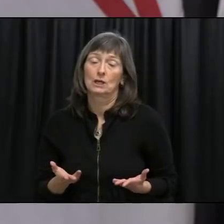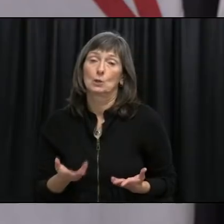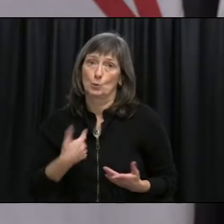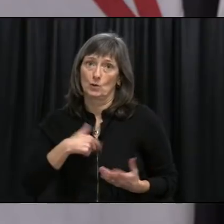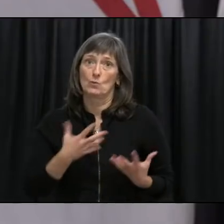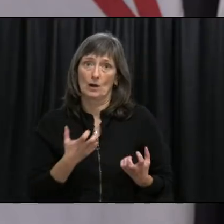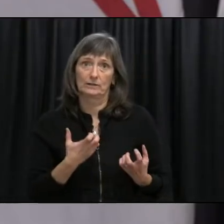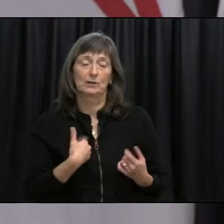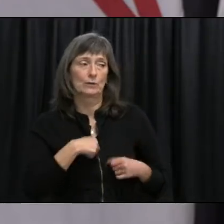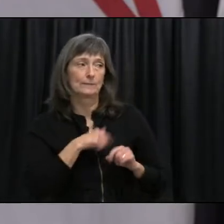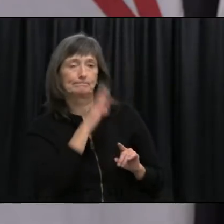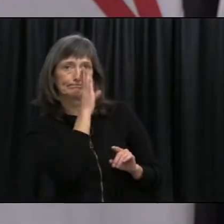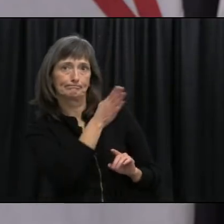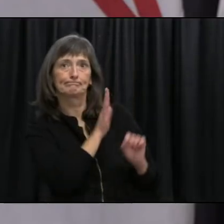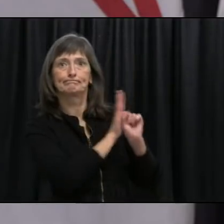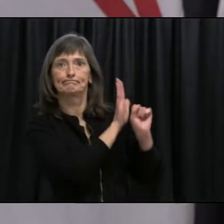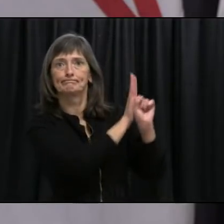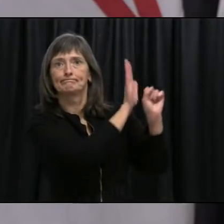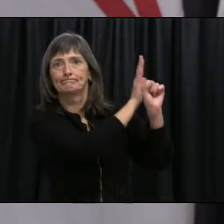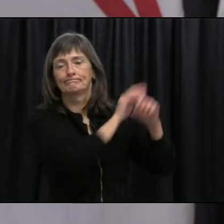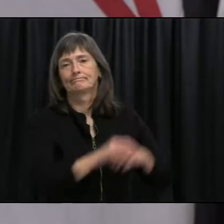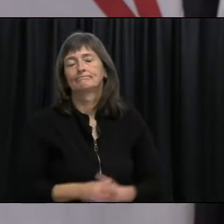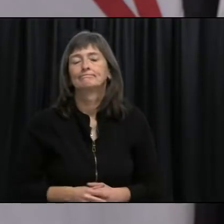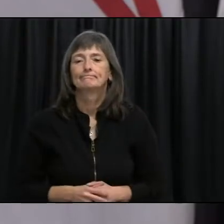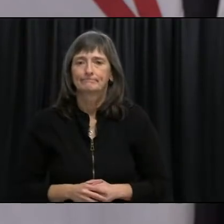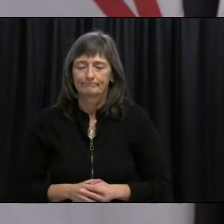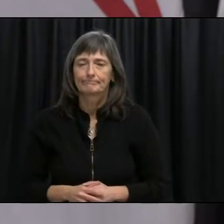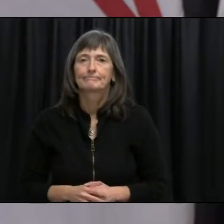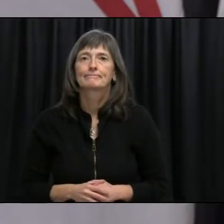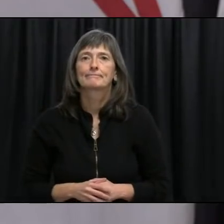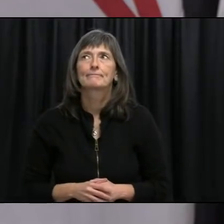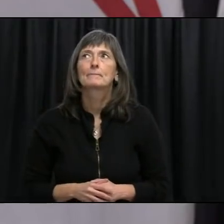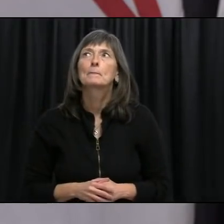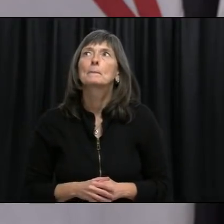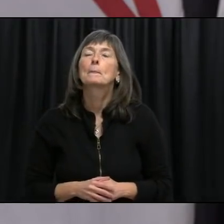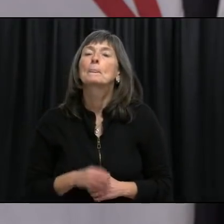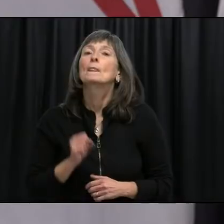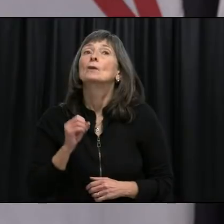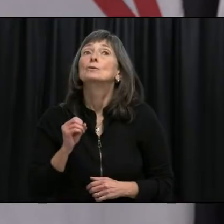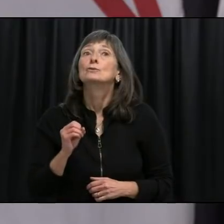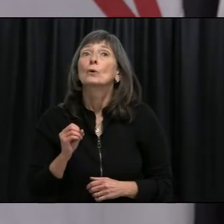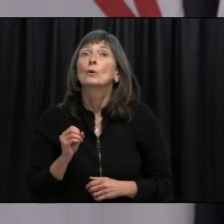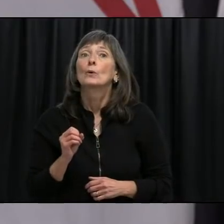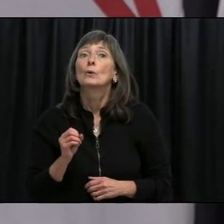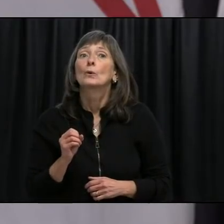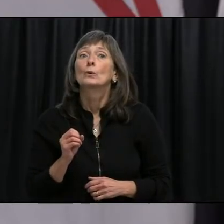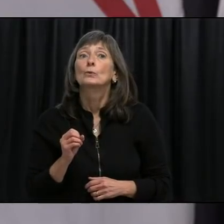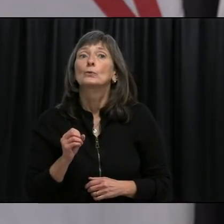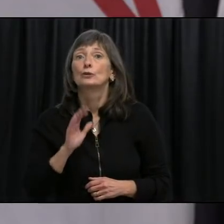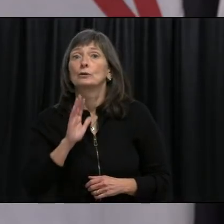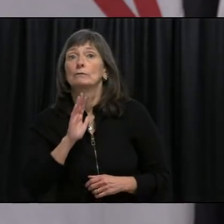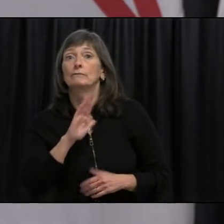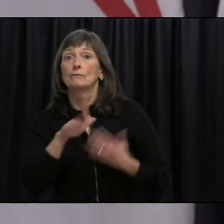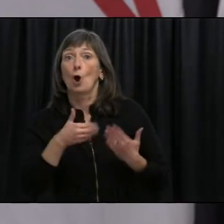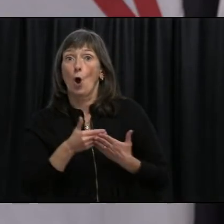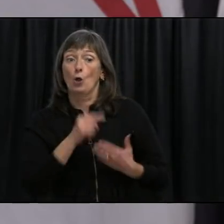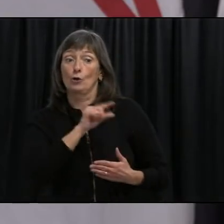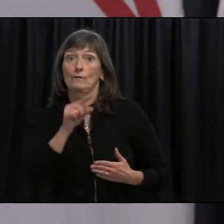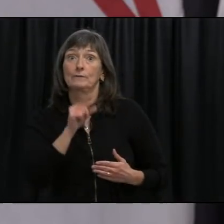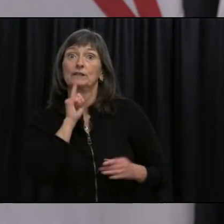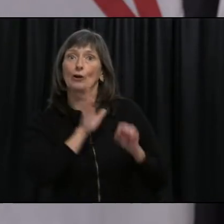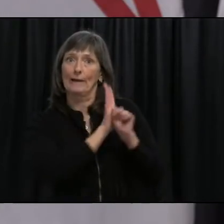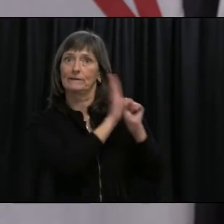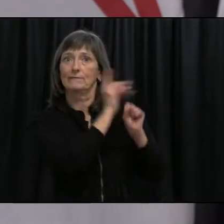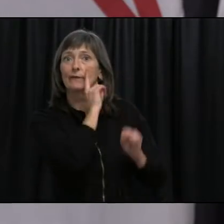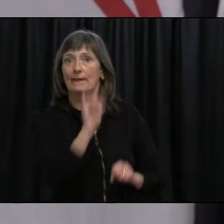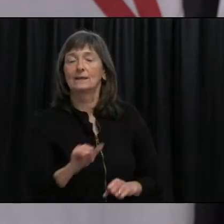the most vulnerable across Canada. Okay, but it's fair to say that on a political level, this is something that you're advocating for. We're